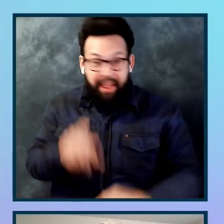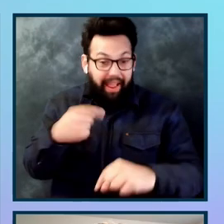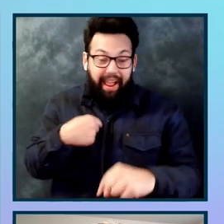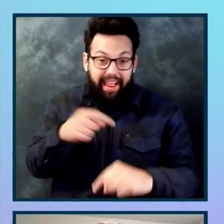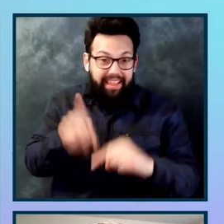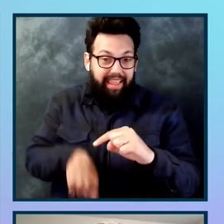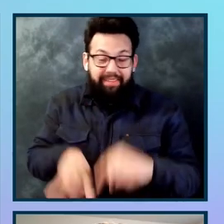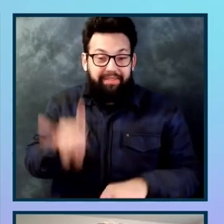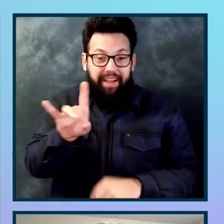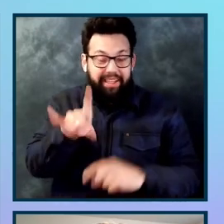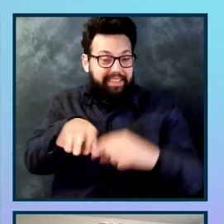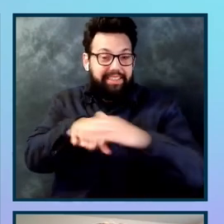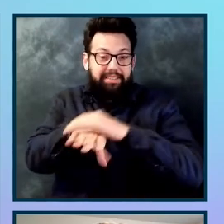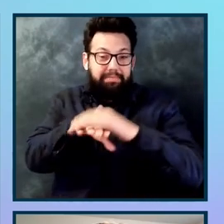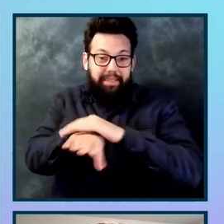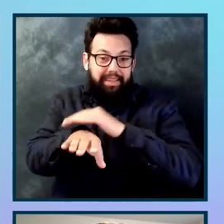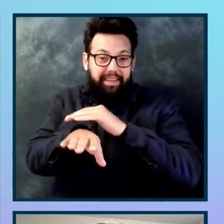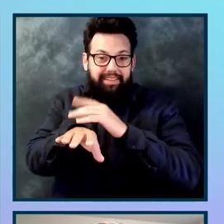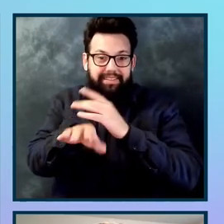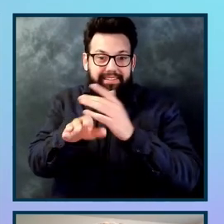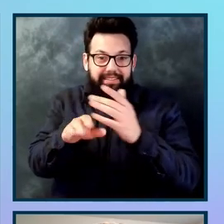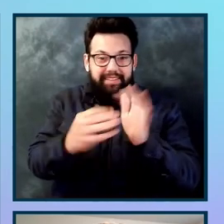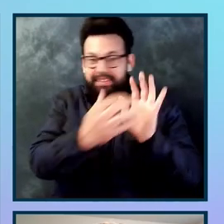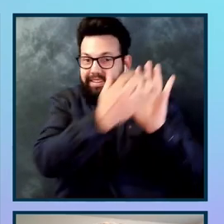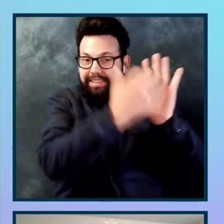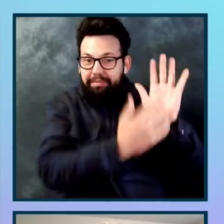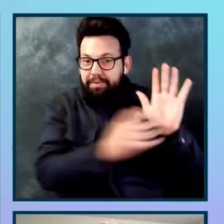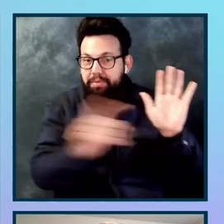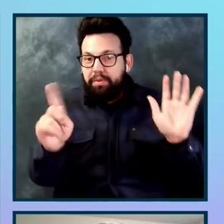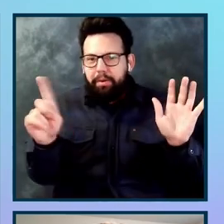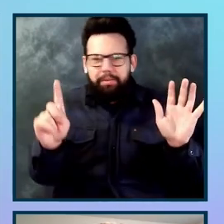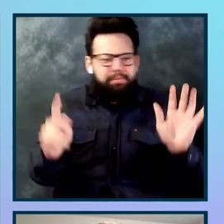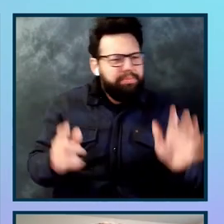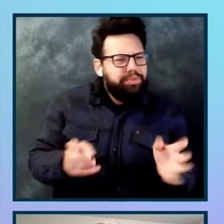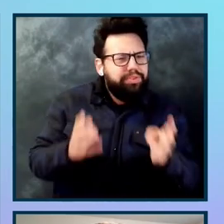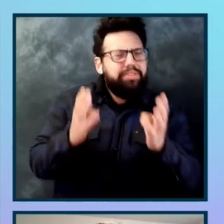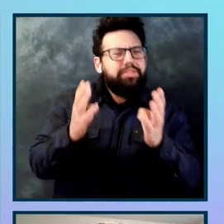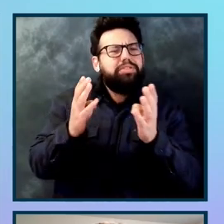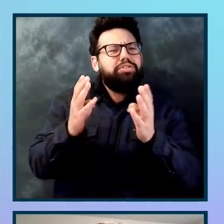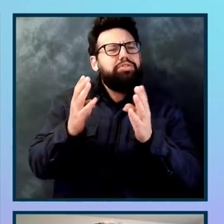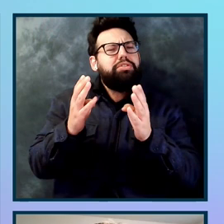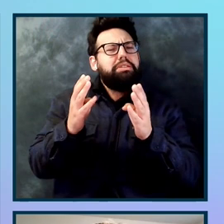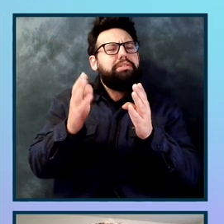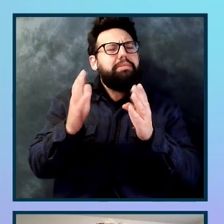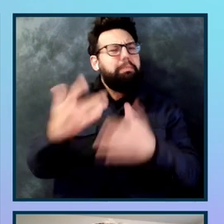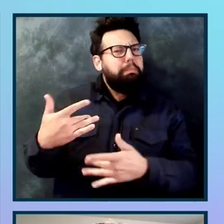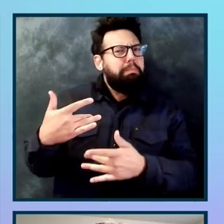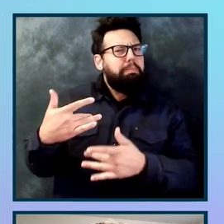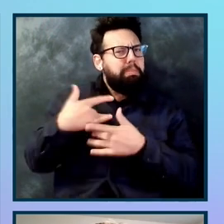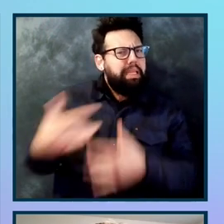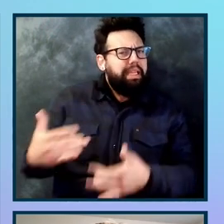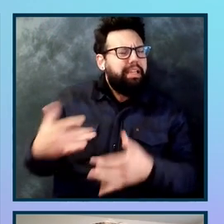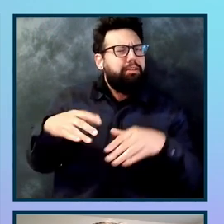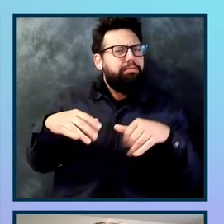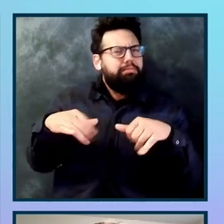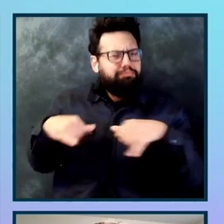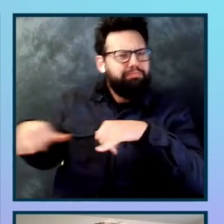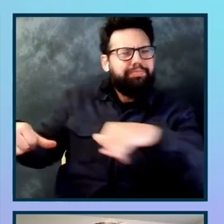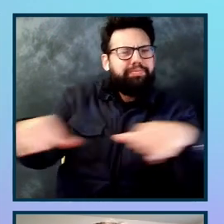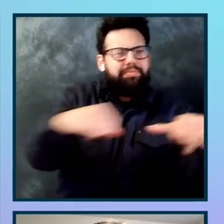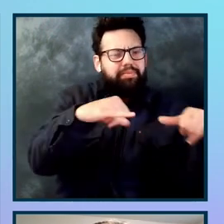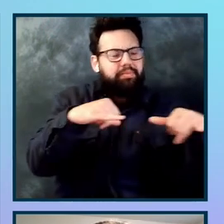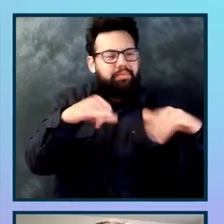accessibility statement might be, but generally accessibility statements and other statements and policies fall under